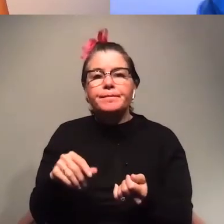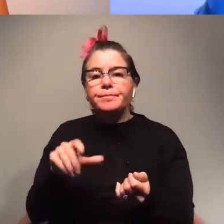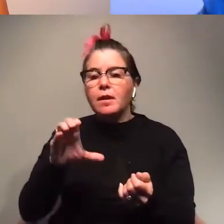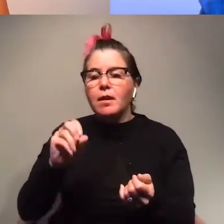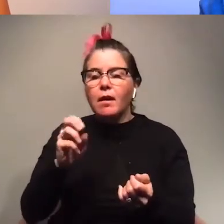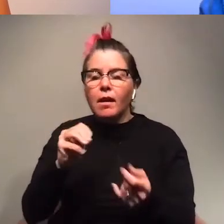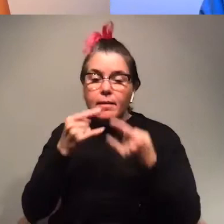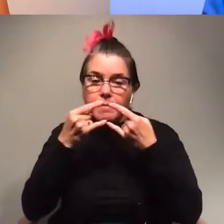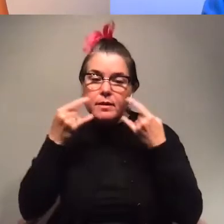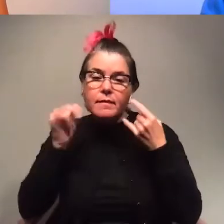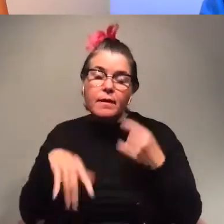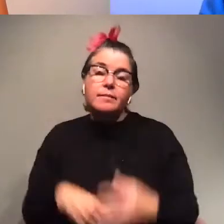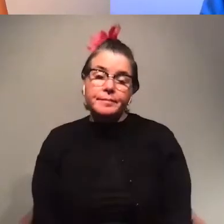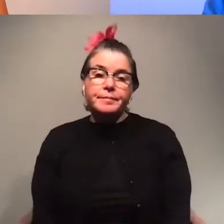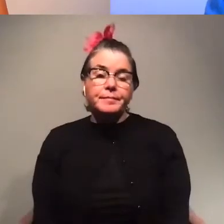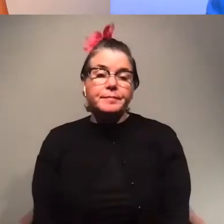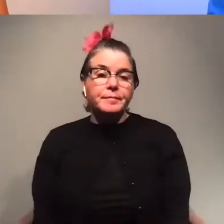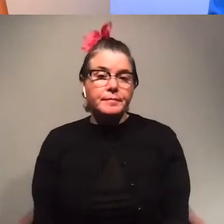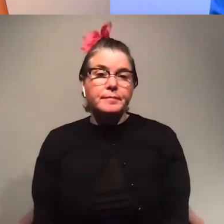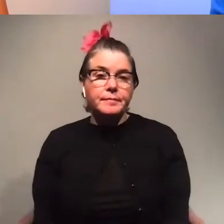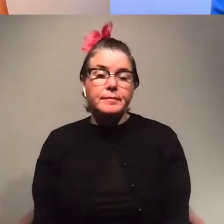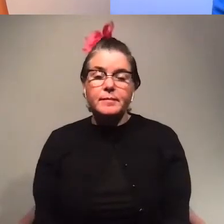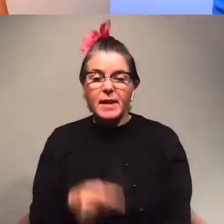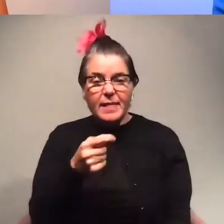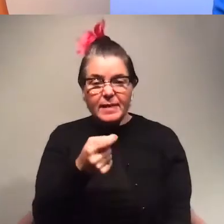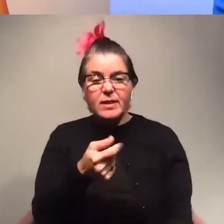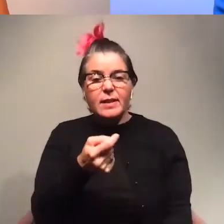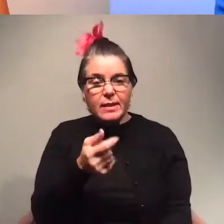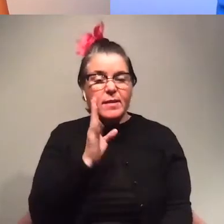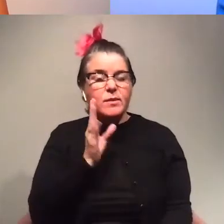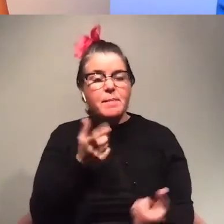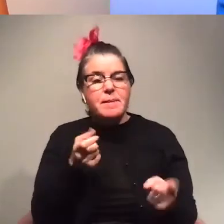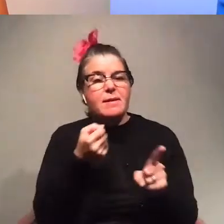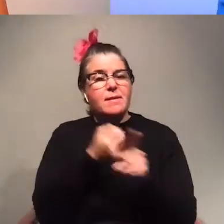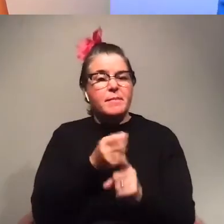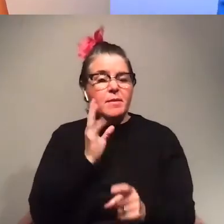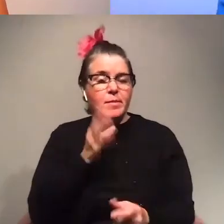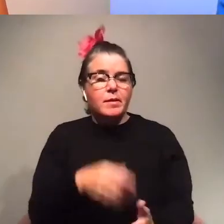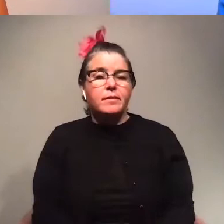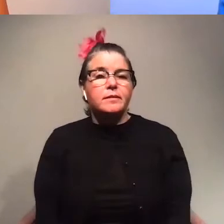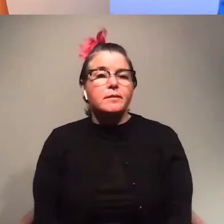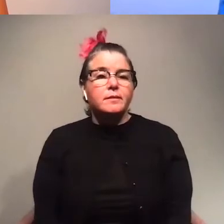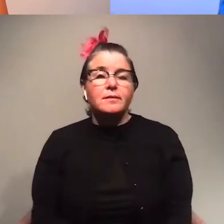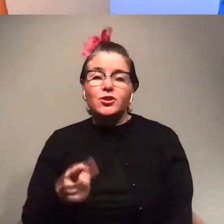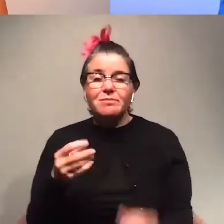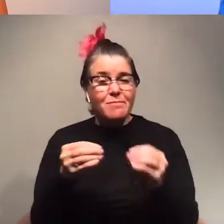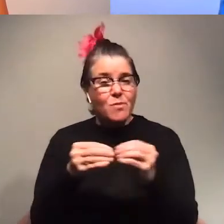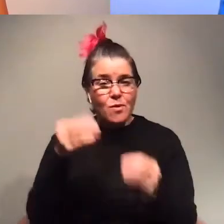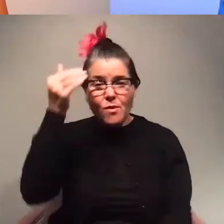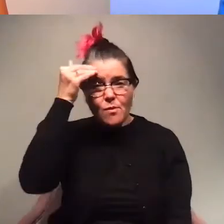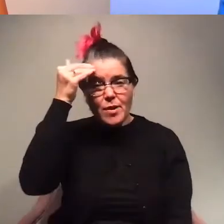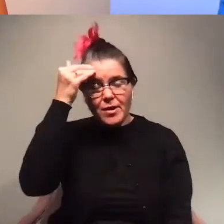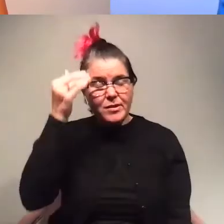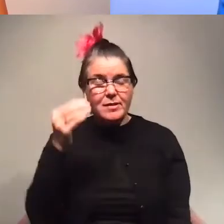that. Yeah, just, I mean, small things make a big difference, and just being a little bit more aware, because it's not